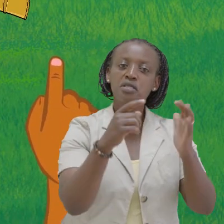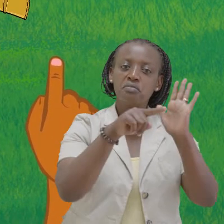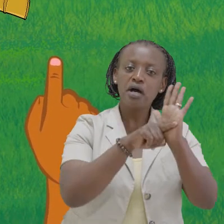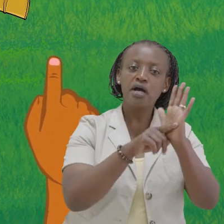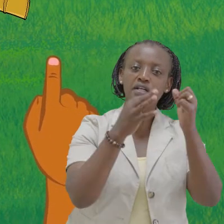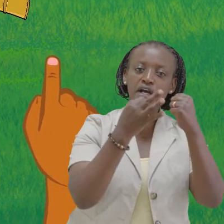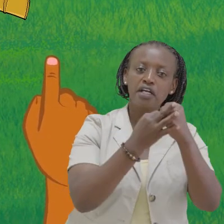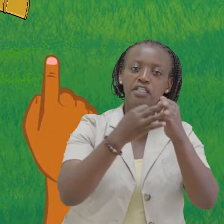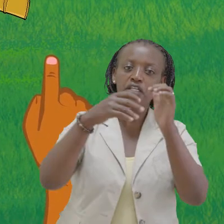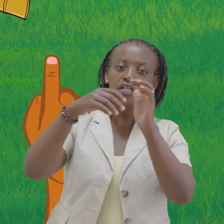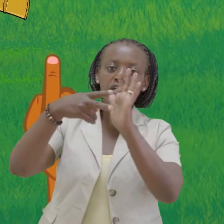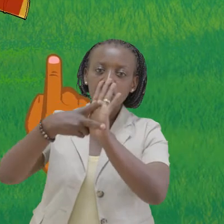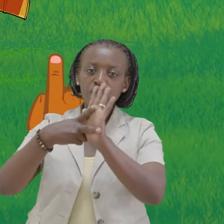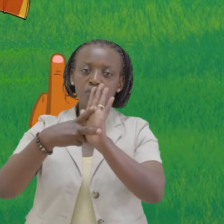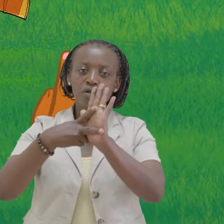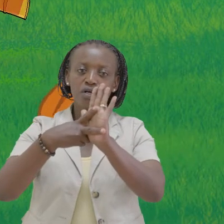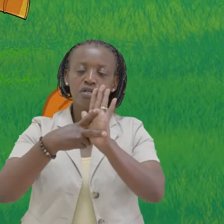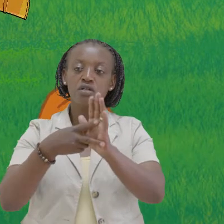30 minus 8 equals